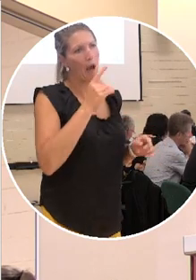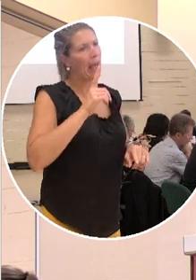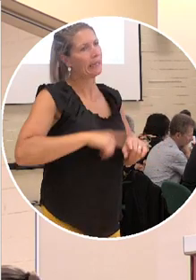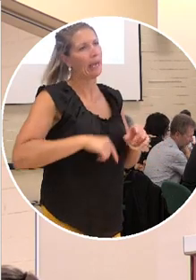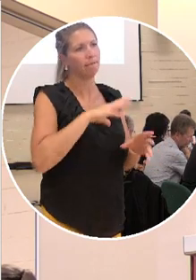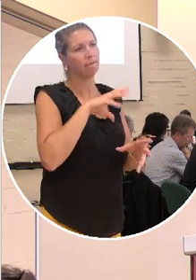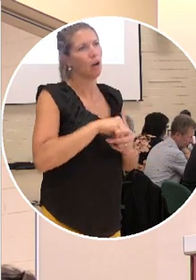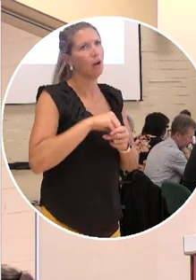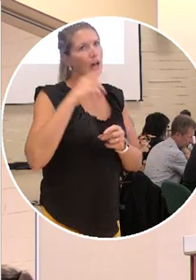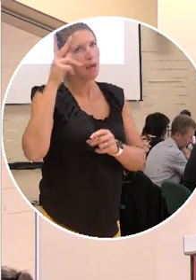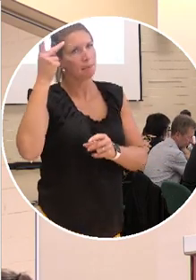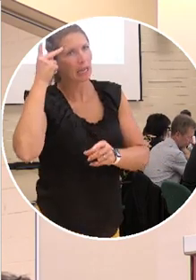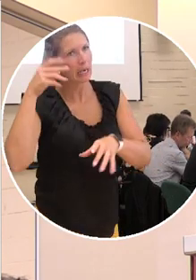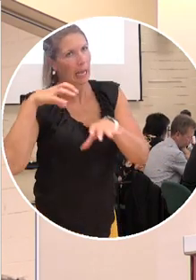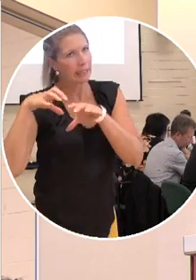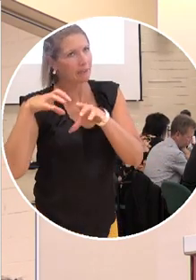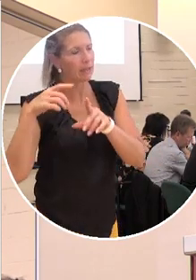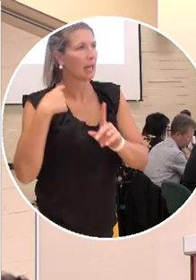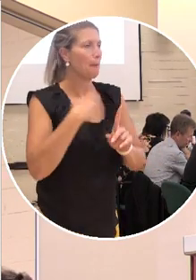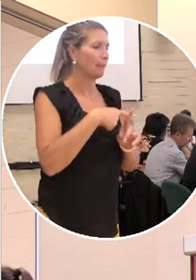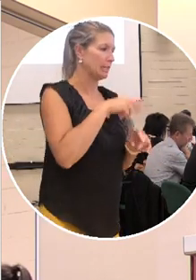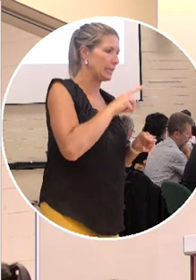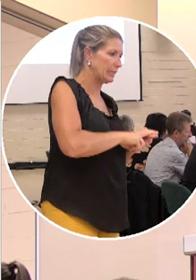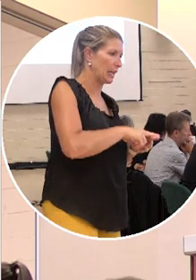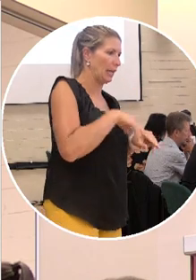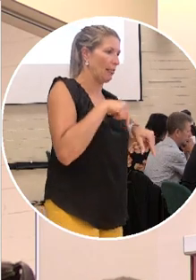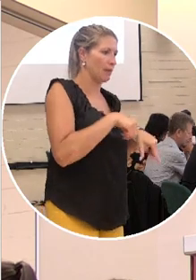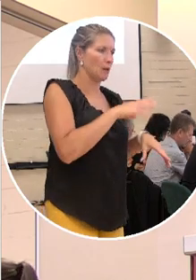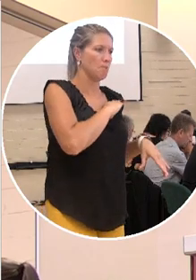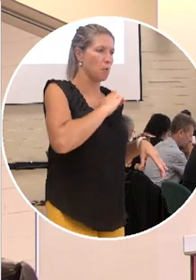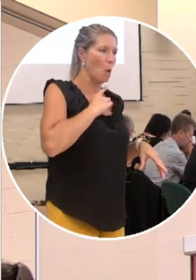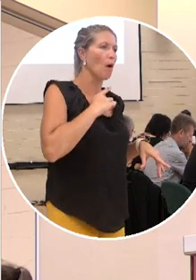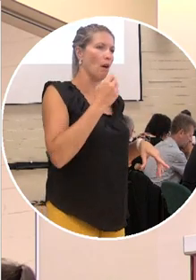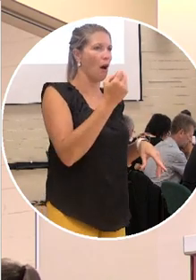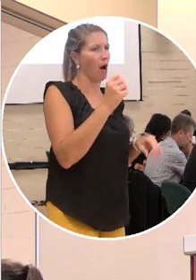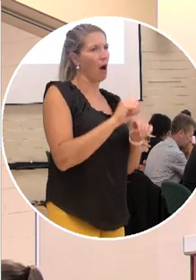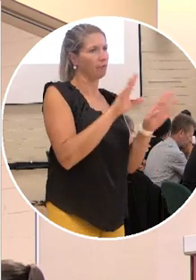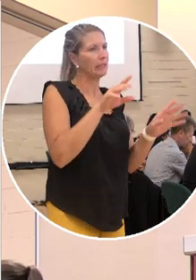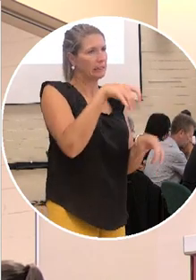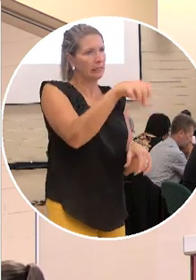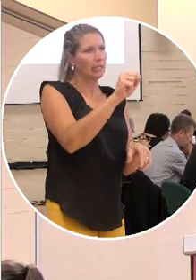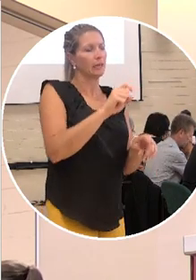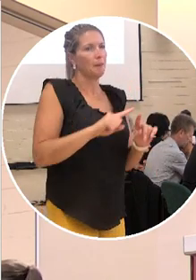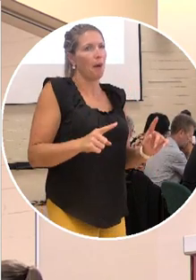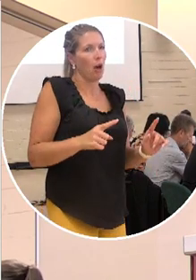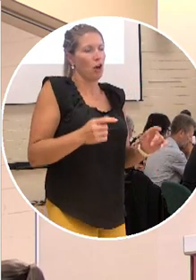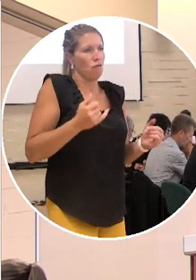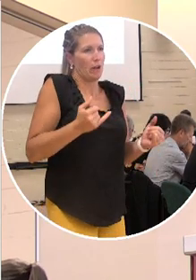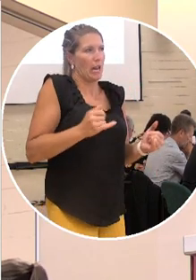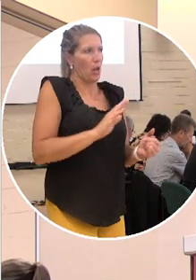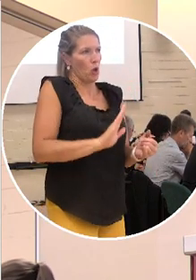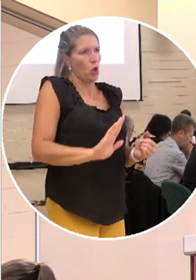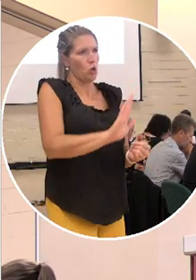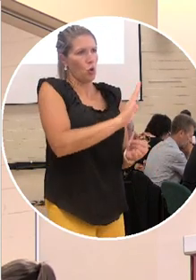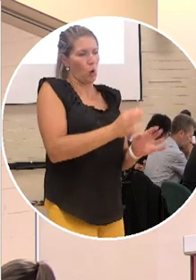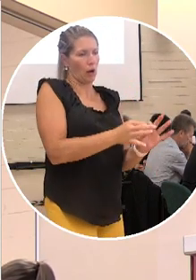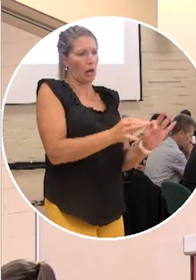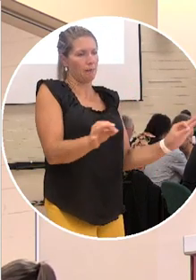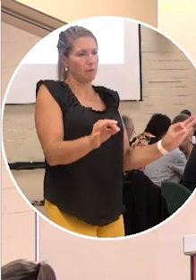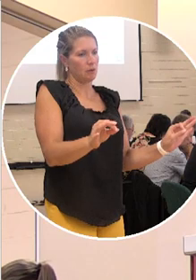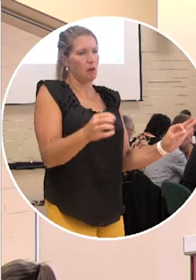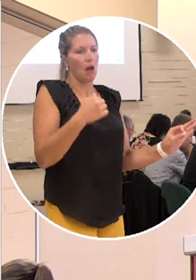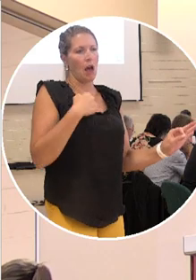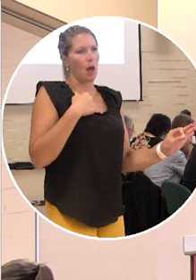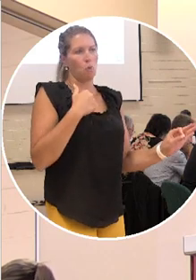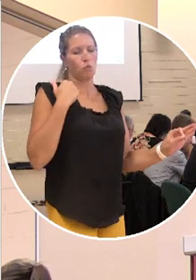in political activity and holding your seat as a trustee. But as it reads now, I would not support